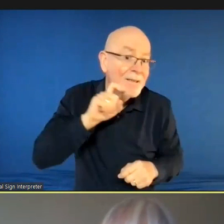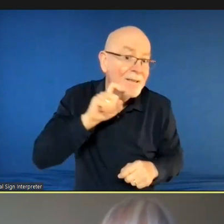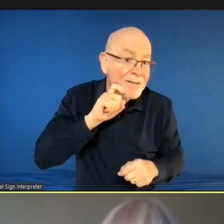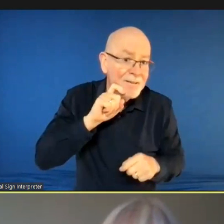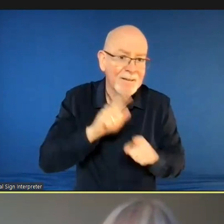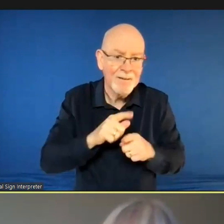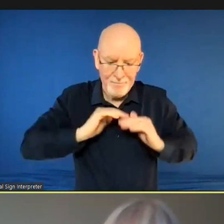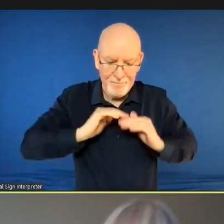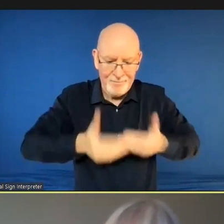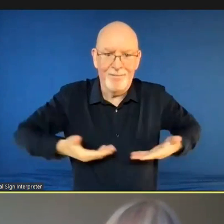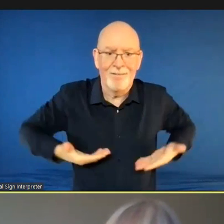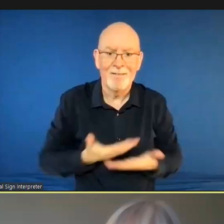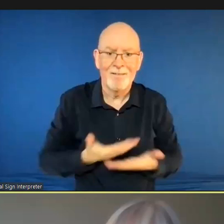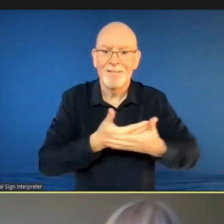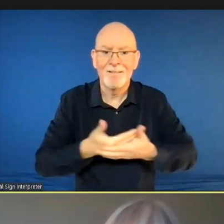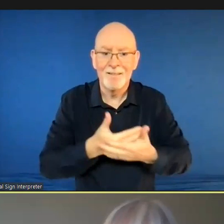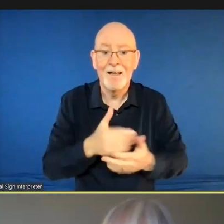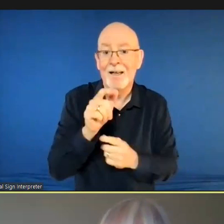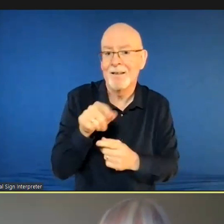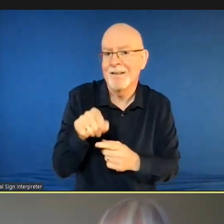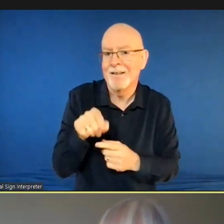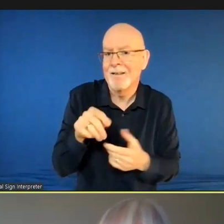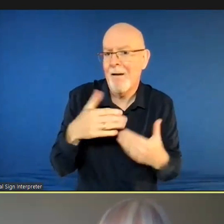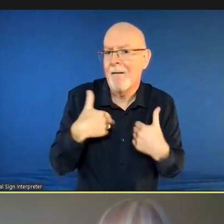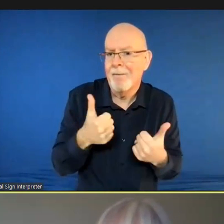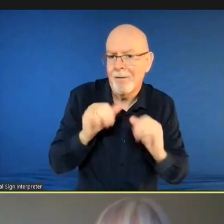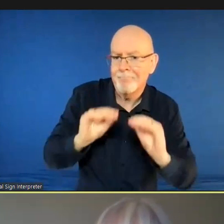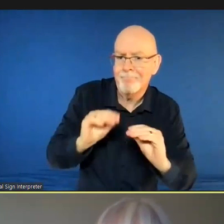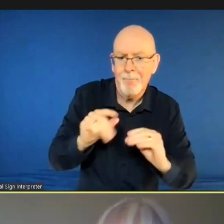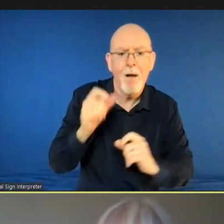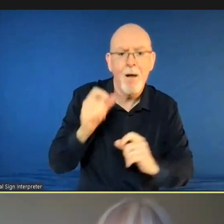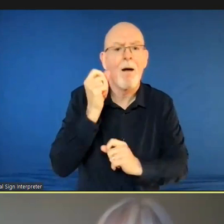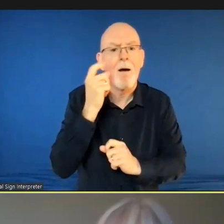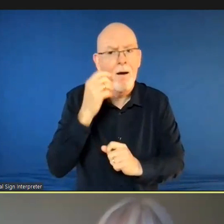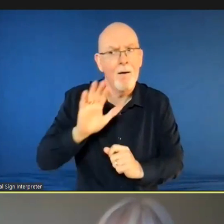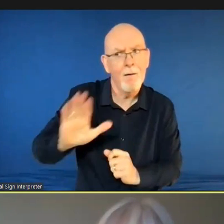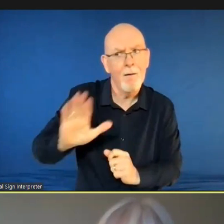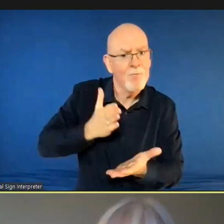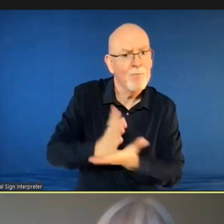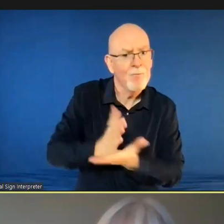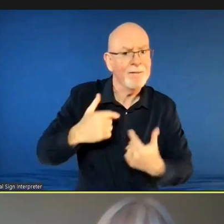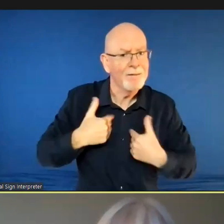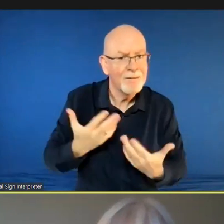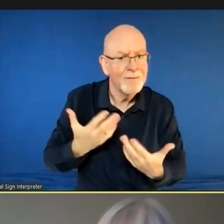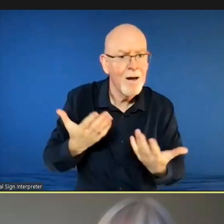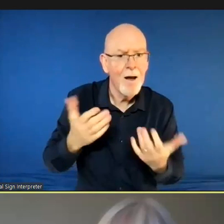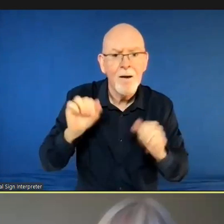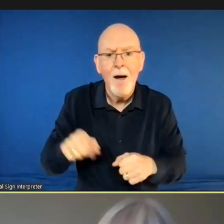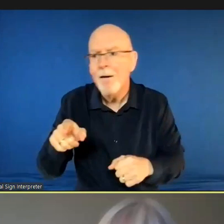we've worked with service providers to help them make their services more accessible to deaf young